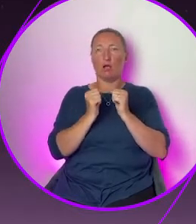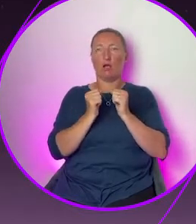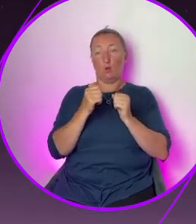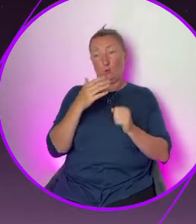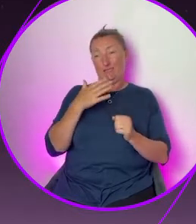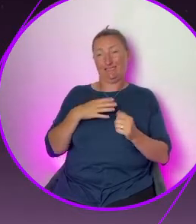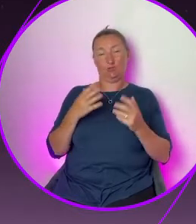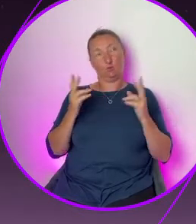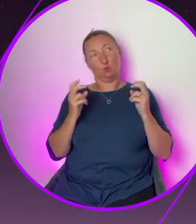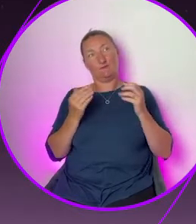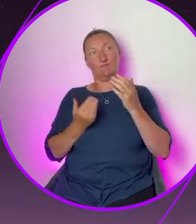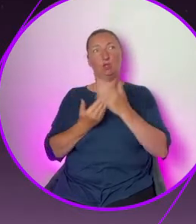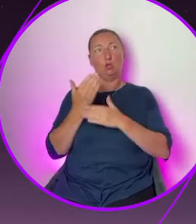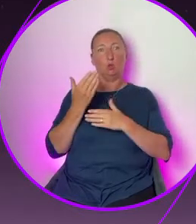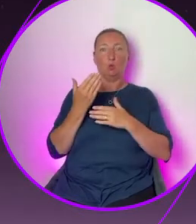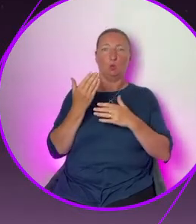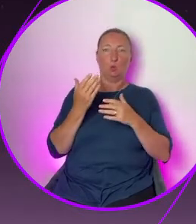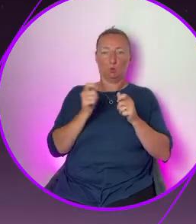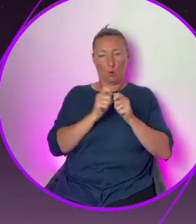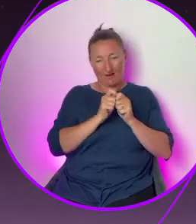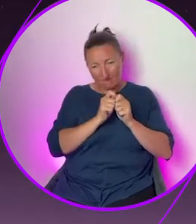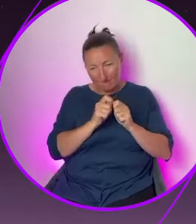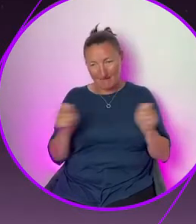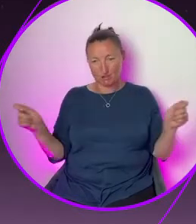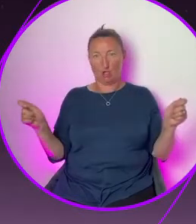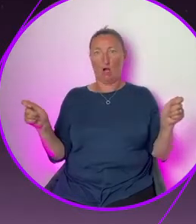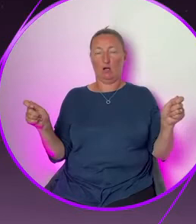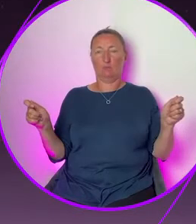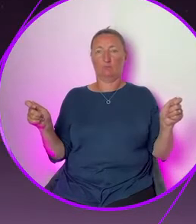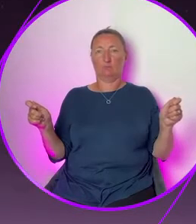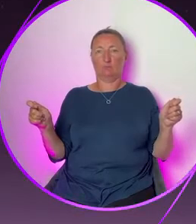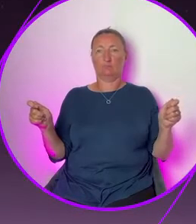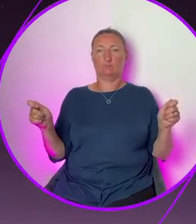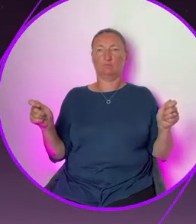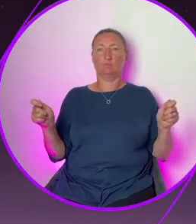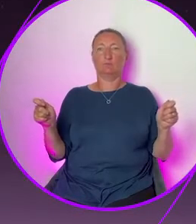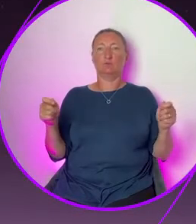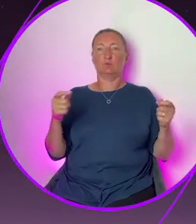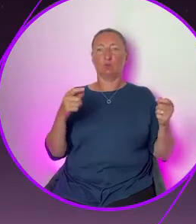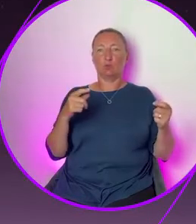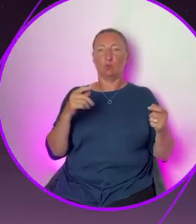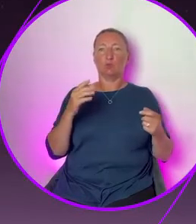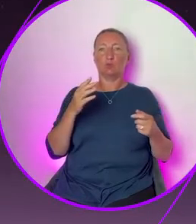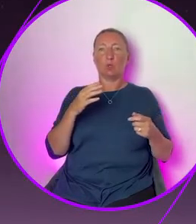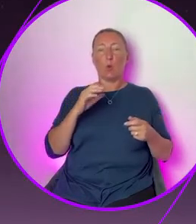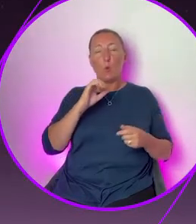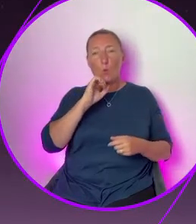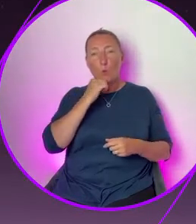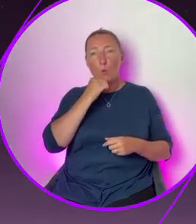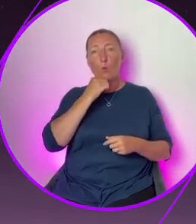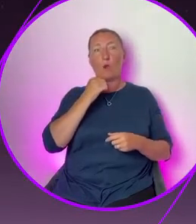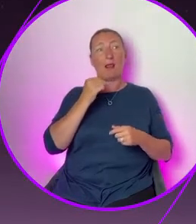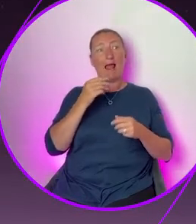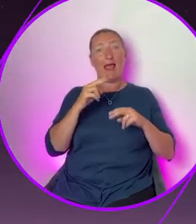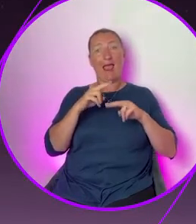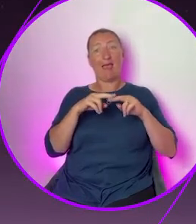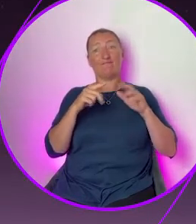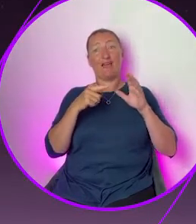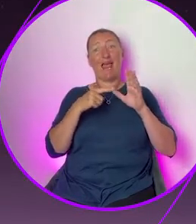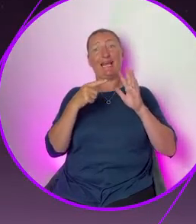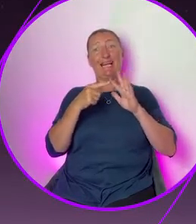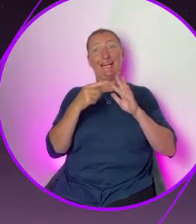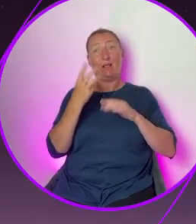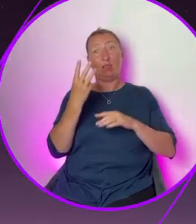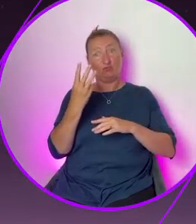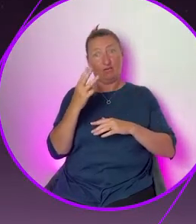of metrics or a new system of measurement, we will be dedicating Phase 3, Future Art Ecosystems, to this precise